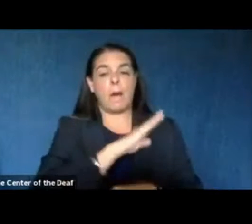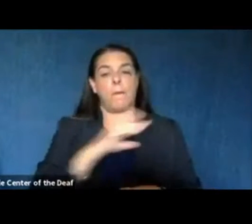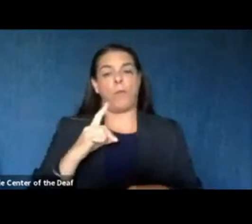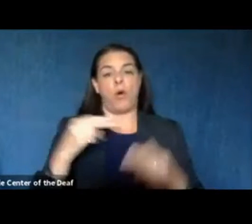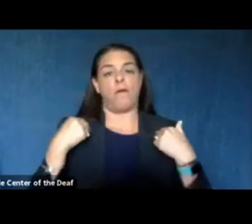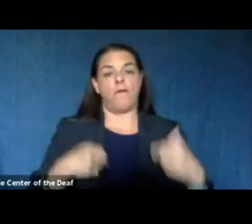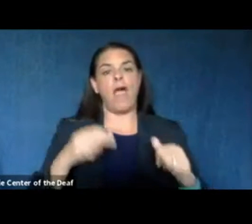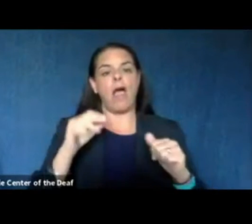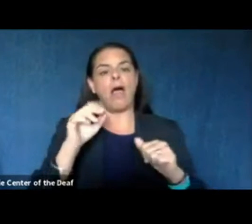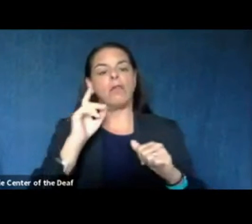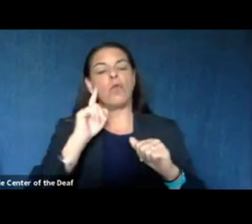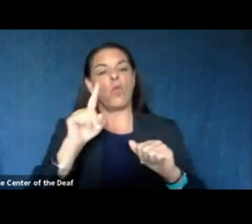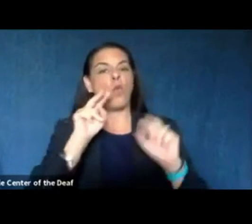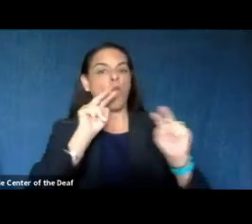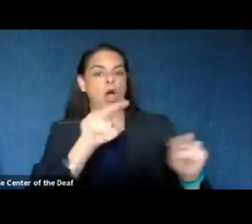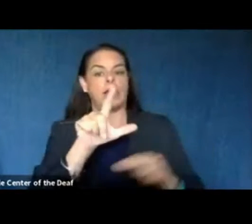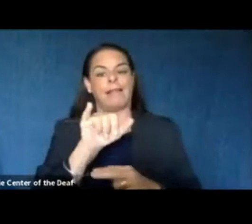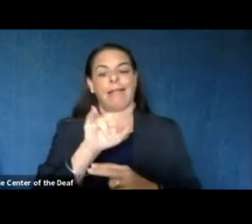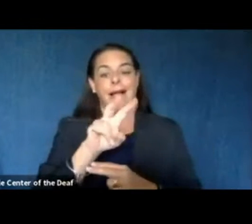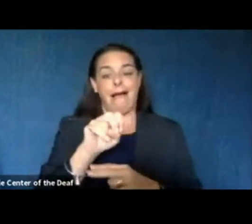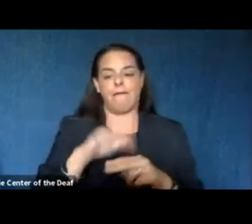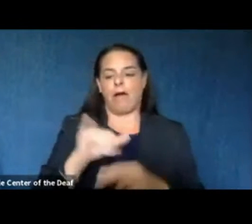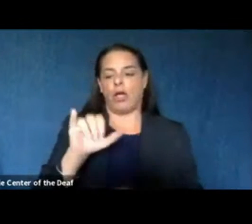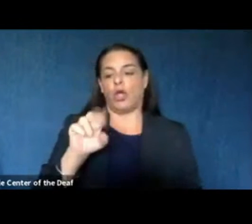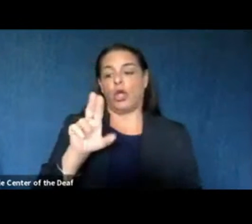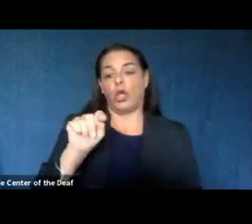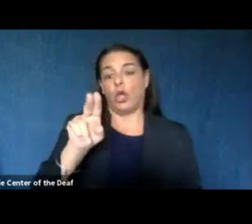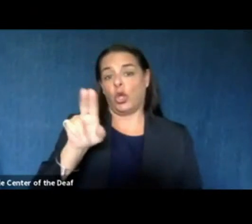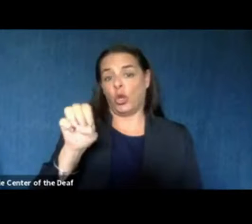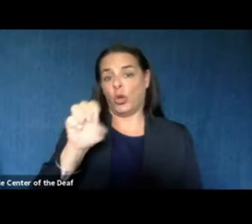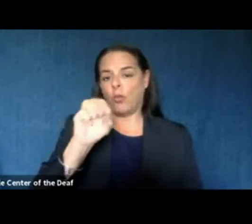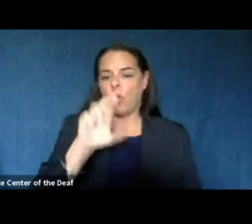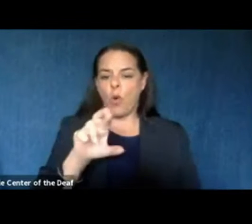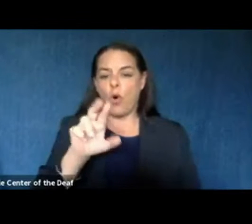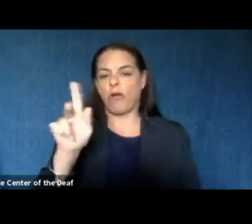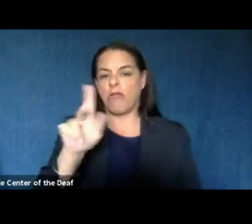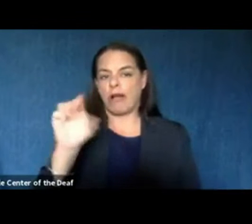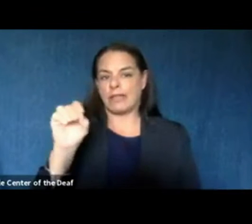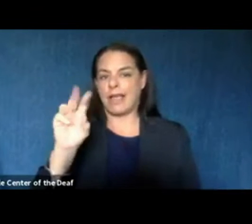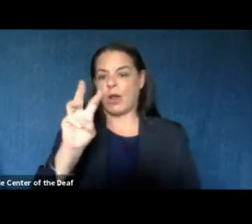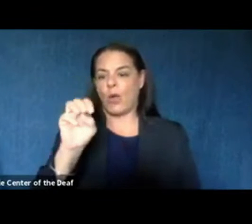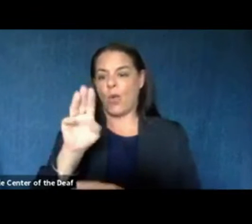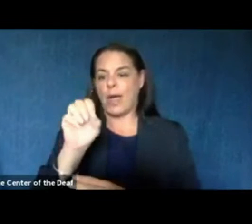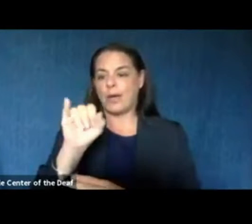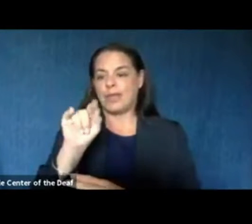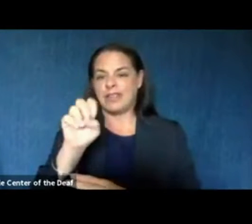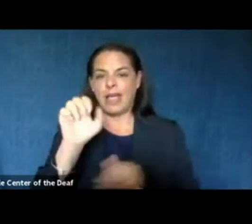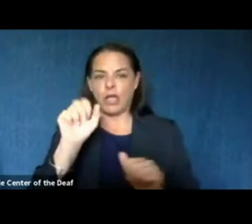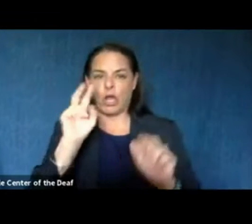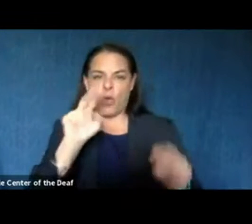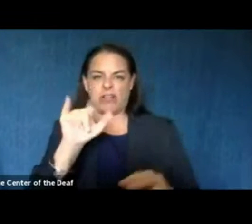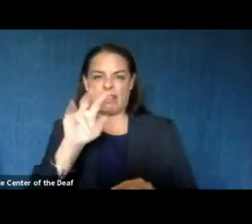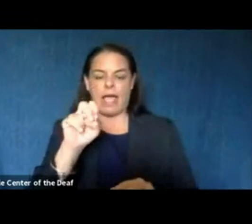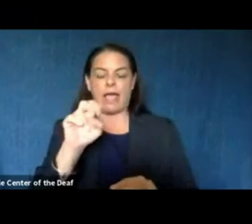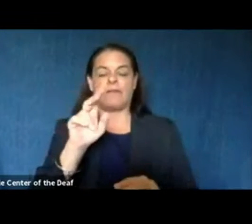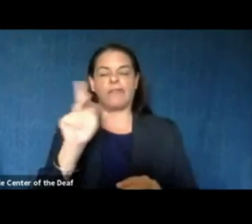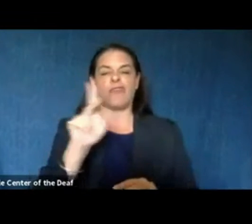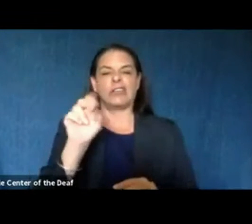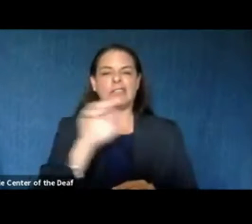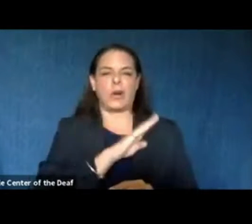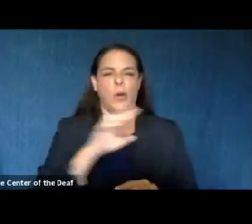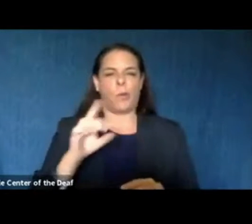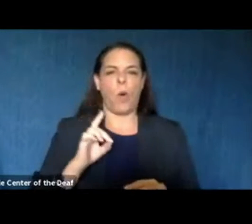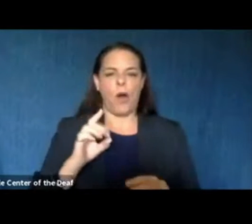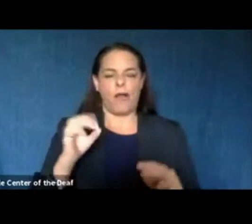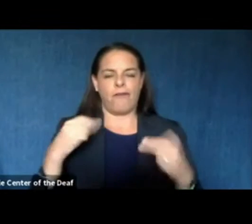public may watch the meeting live on Knox County's YouTube page or the Knox County website. Now we'll move into the local situation.